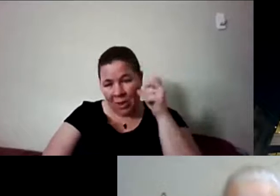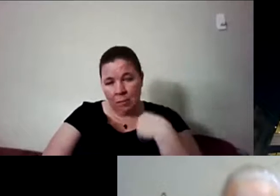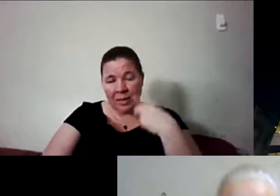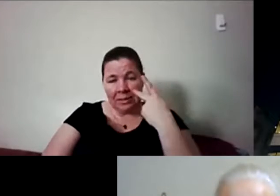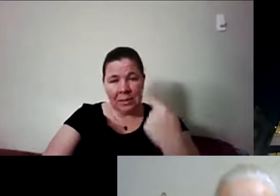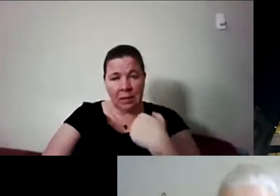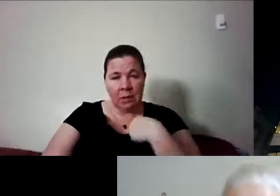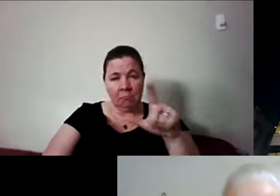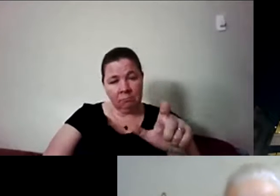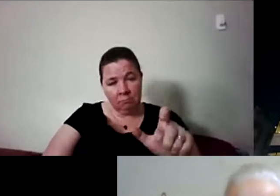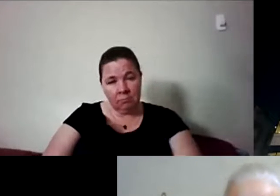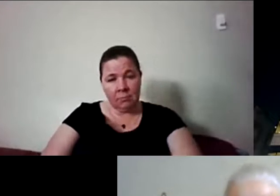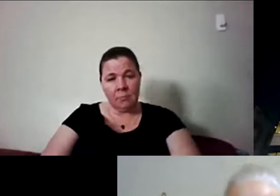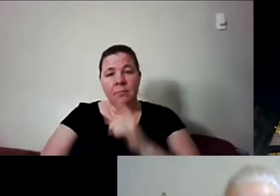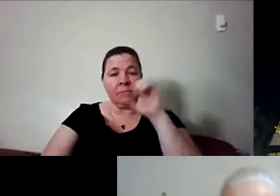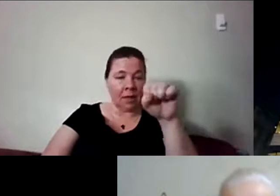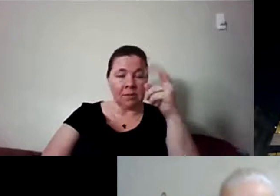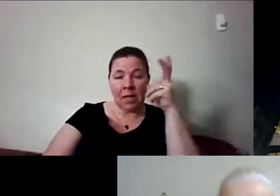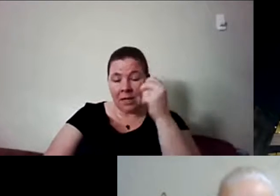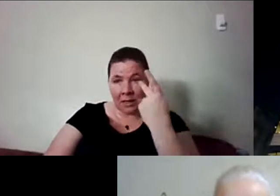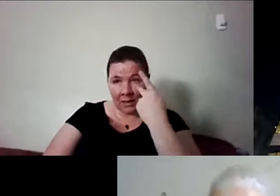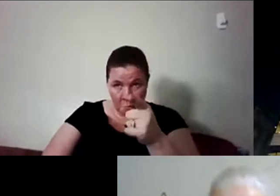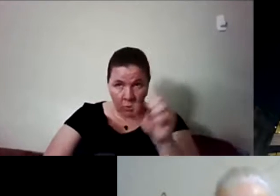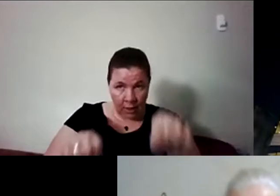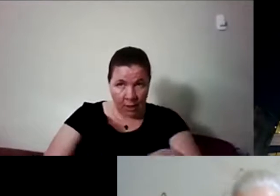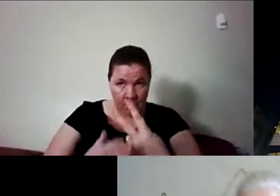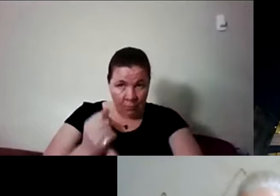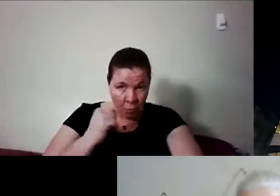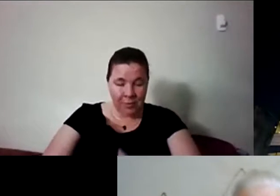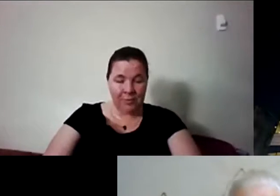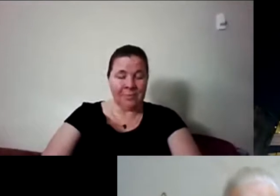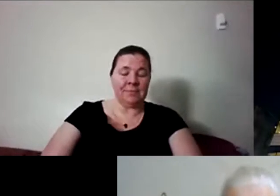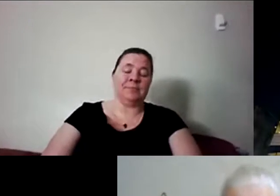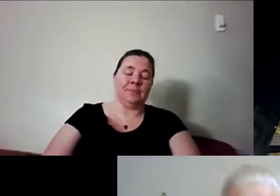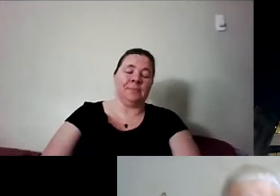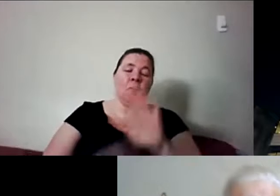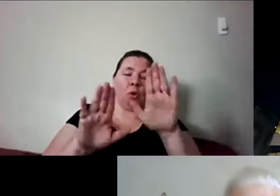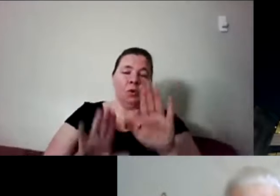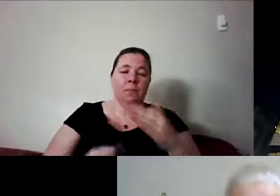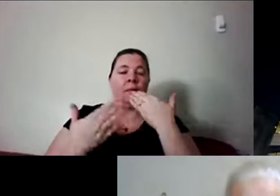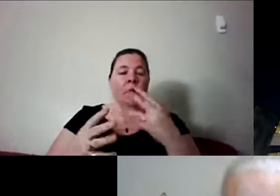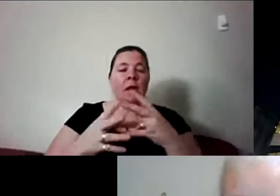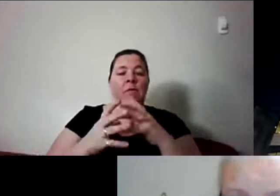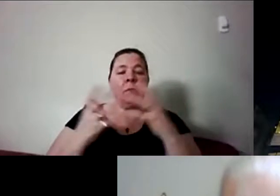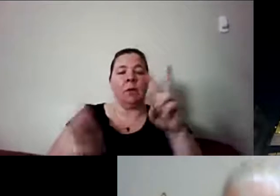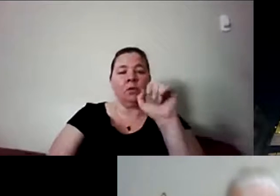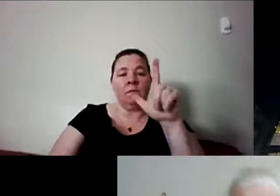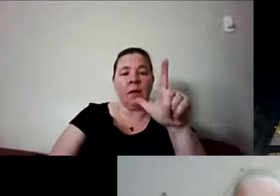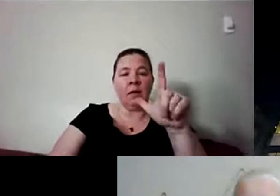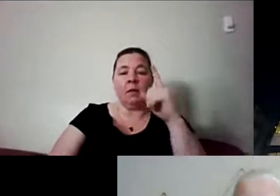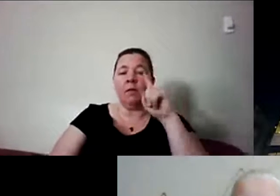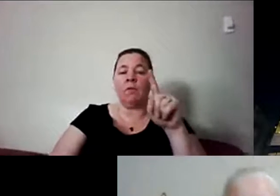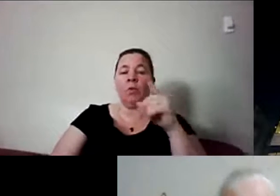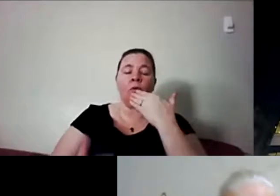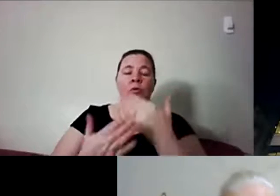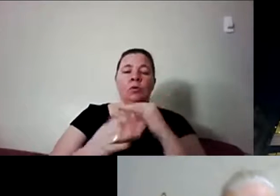me? Yes, I can hear you and I can see you, both. Awesome. Thank you so much, Valerie, for the great job that you're